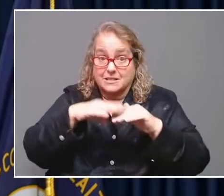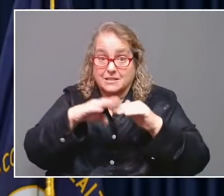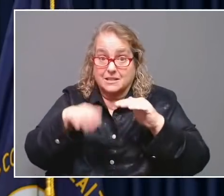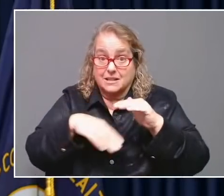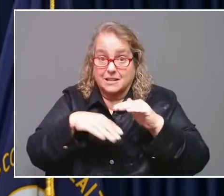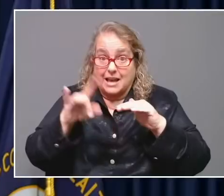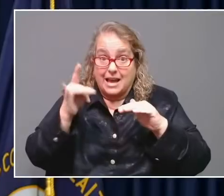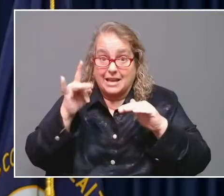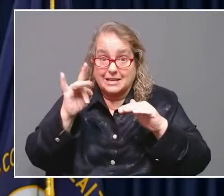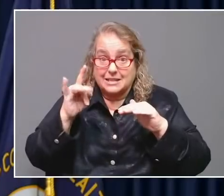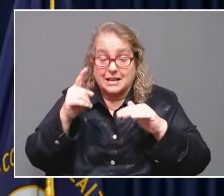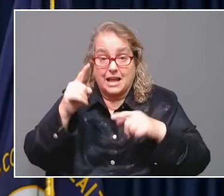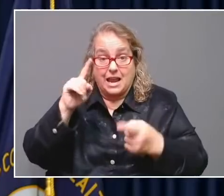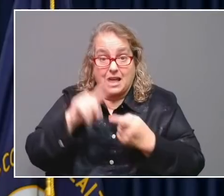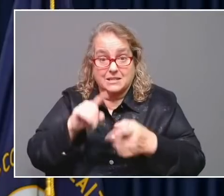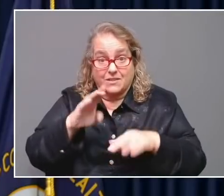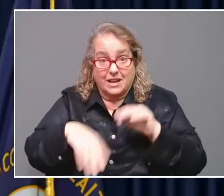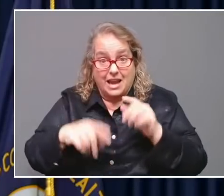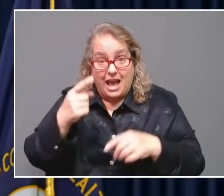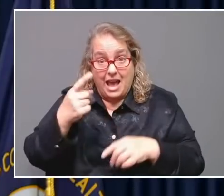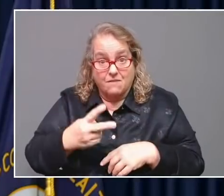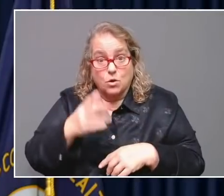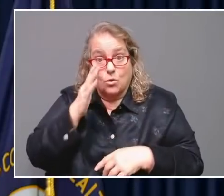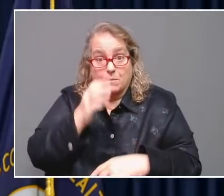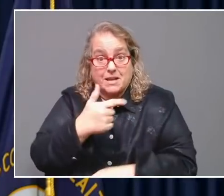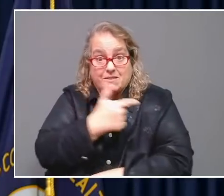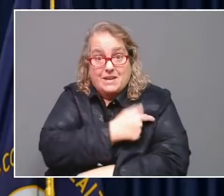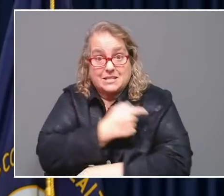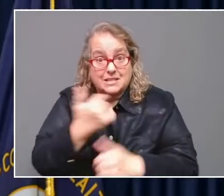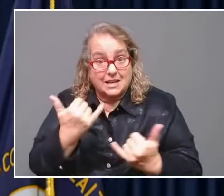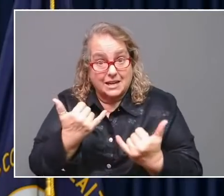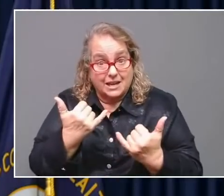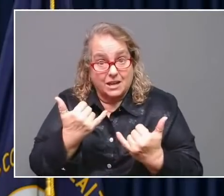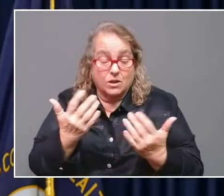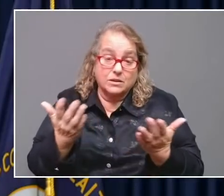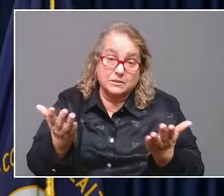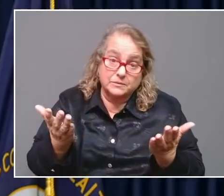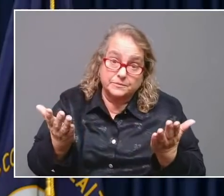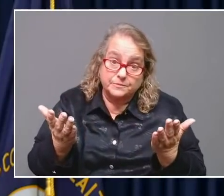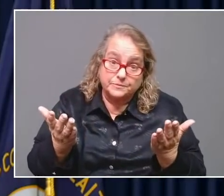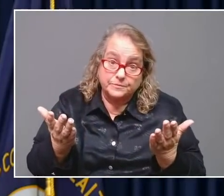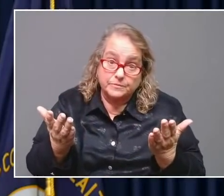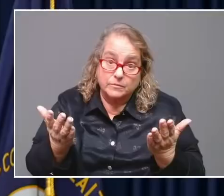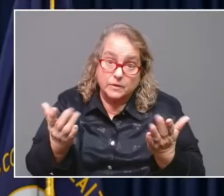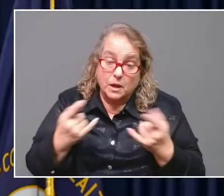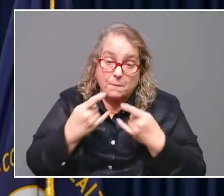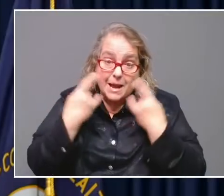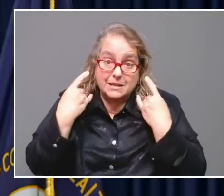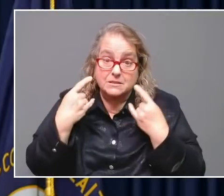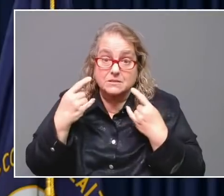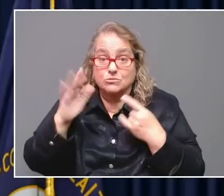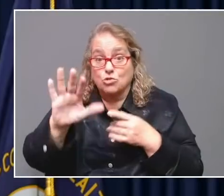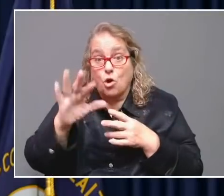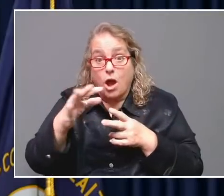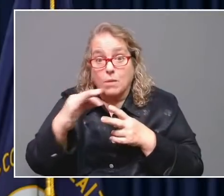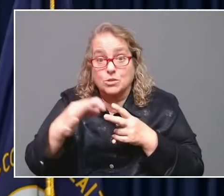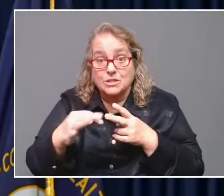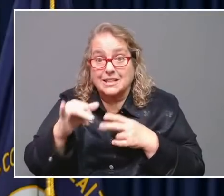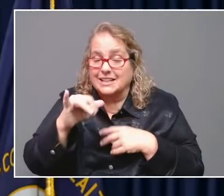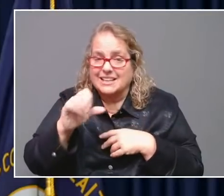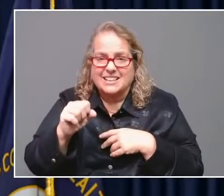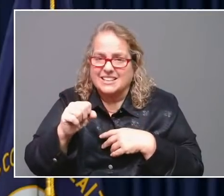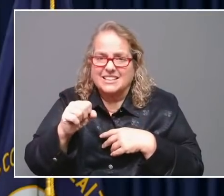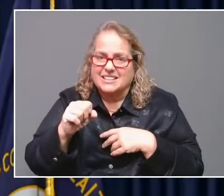of which are going to be vaccinated right now. Going mask optional is a recipe for